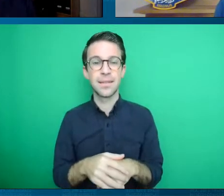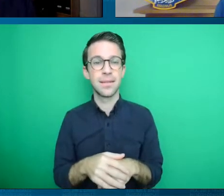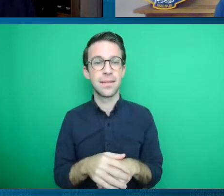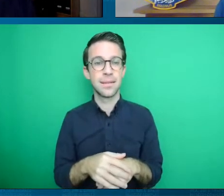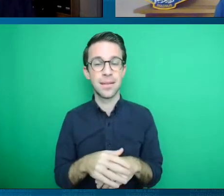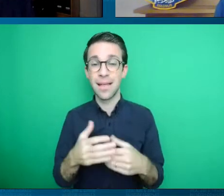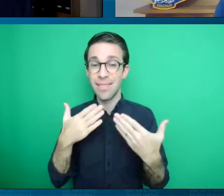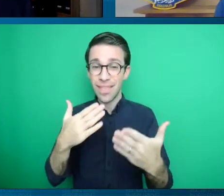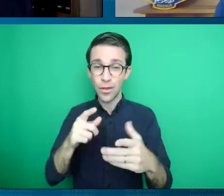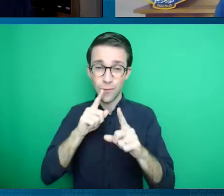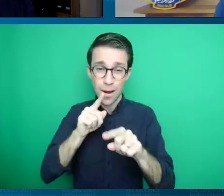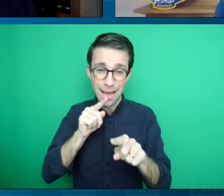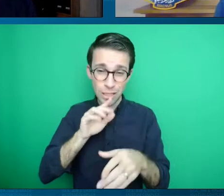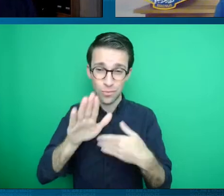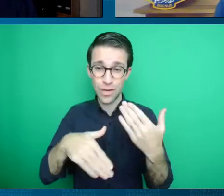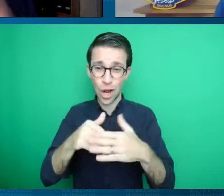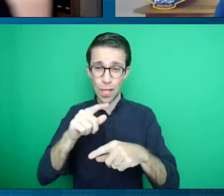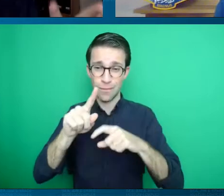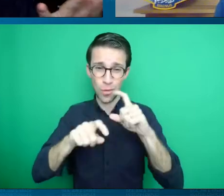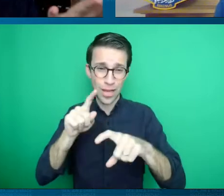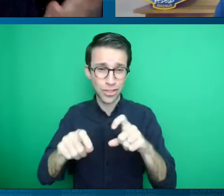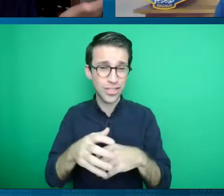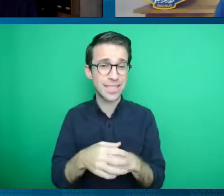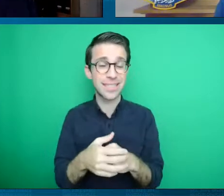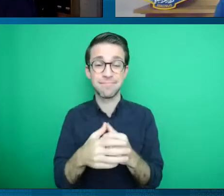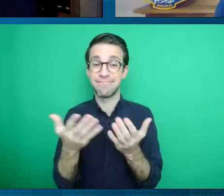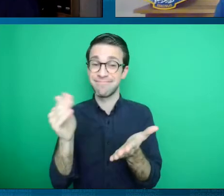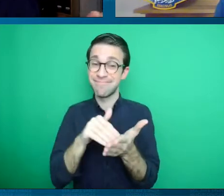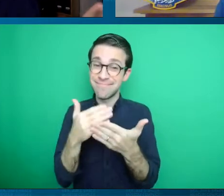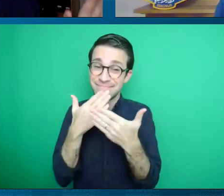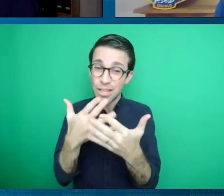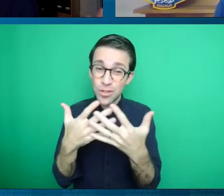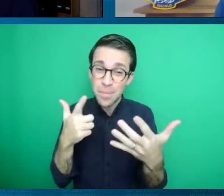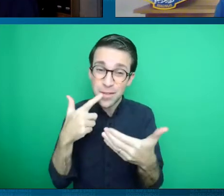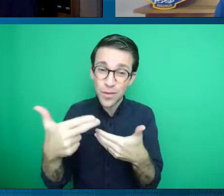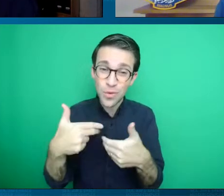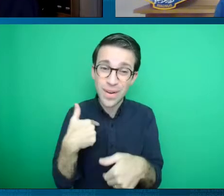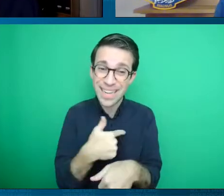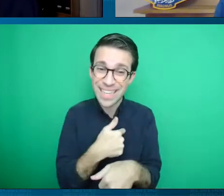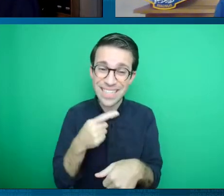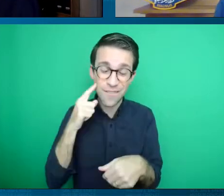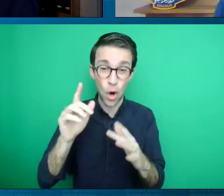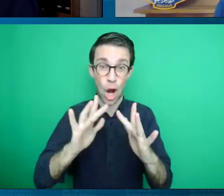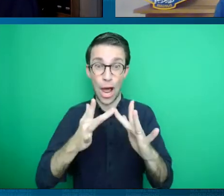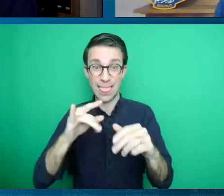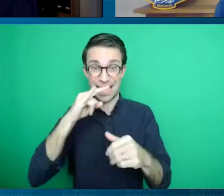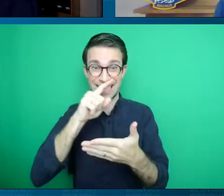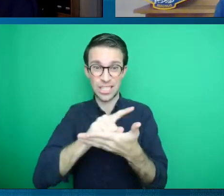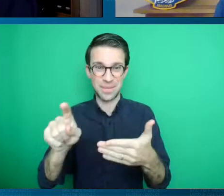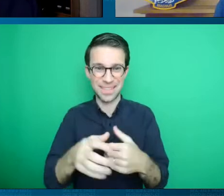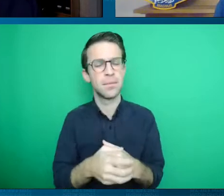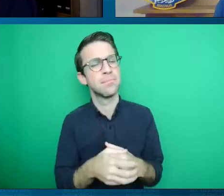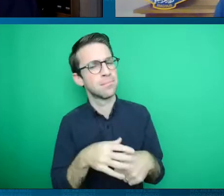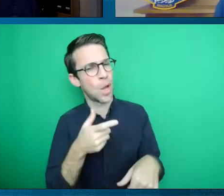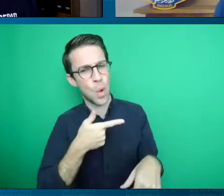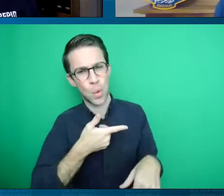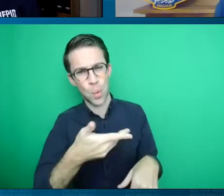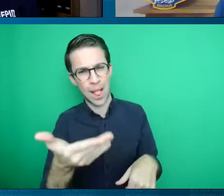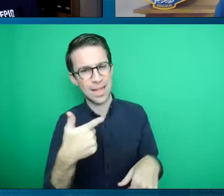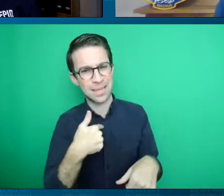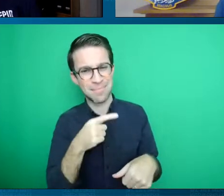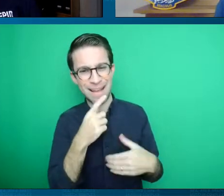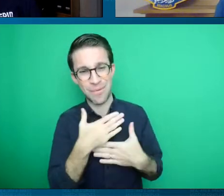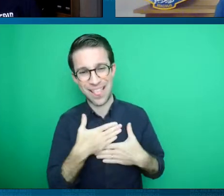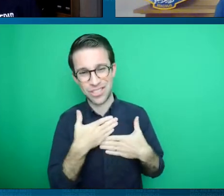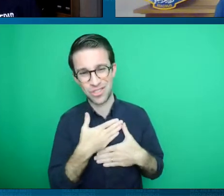their fabulous questions in the chat. And again, thank you so much for being here for Virtual Kids Week with us. Oh, you're very welcome. I really enjoy this.